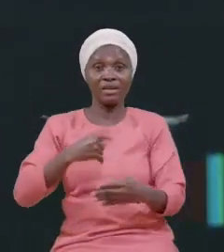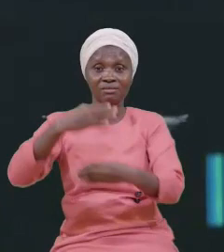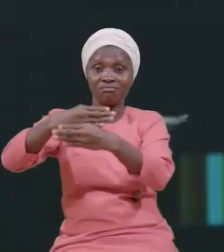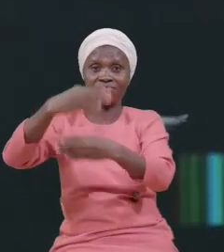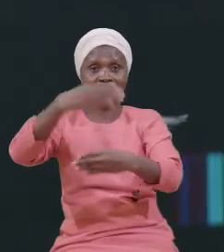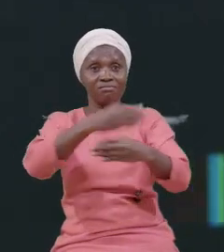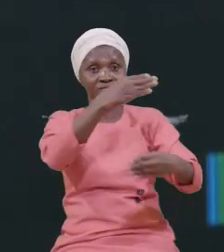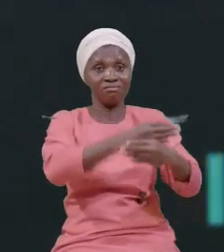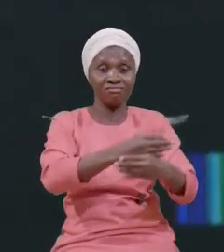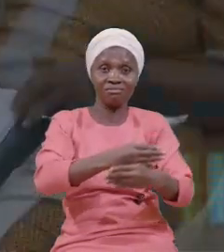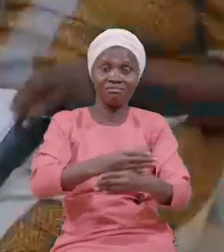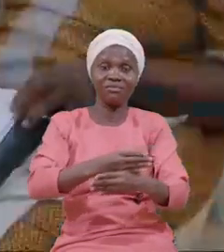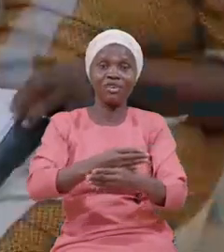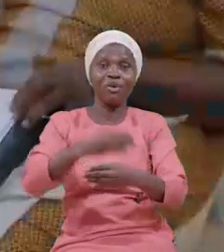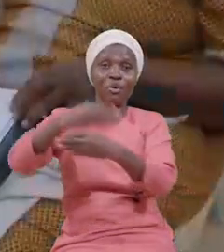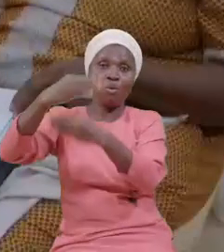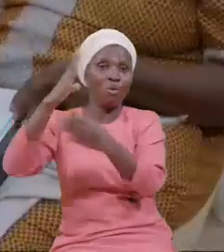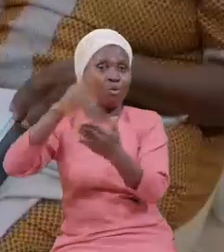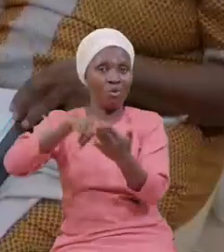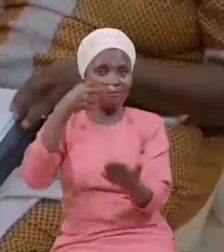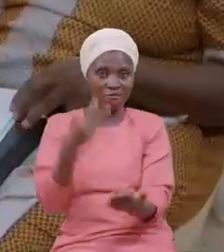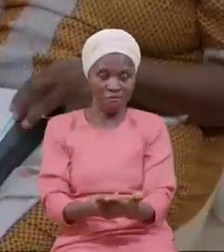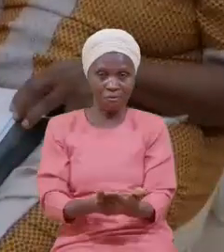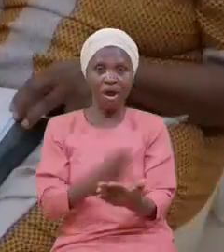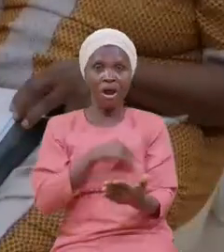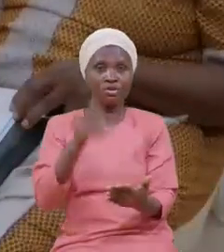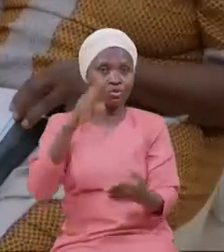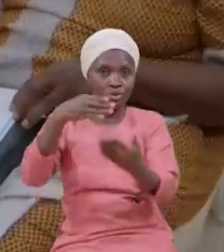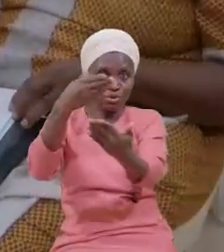land of promise in Jesus' name. I will